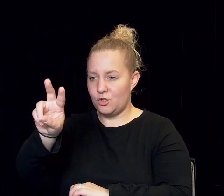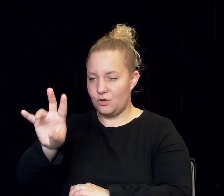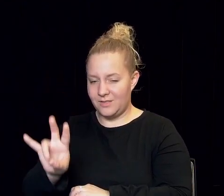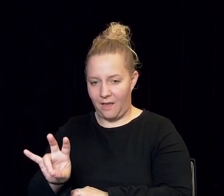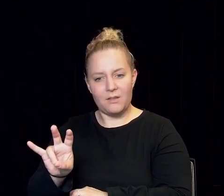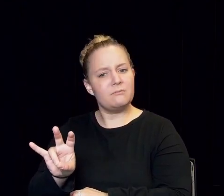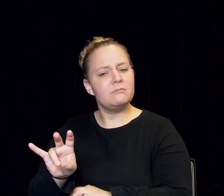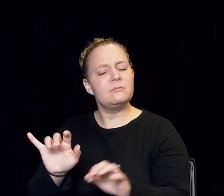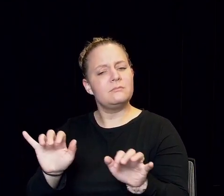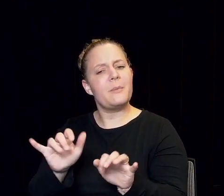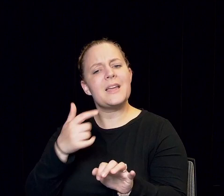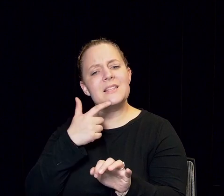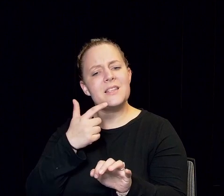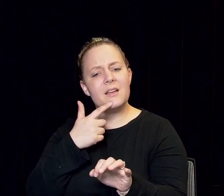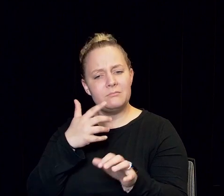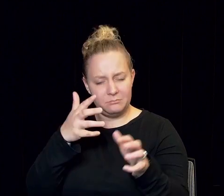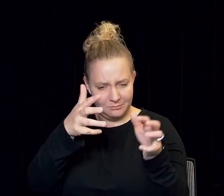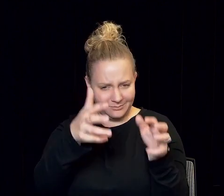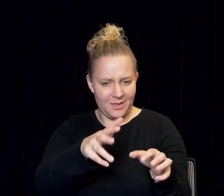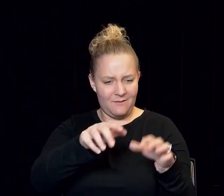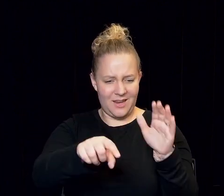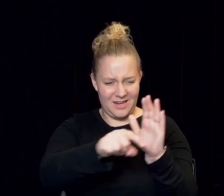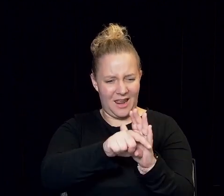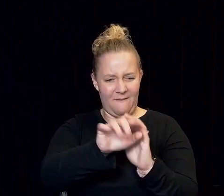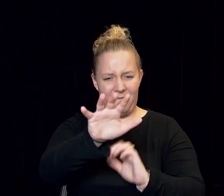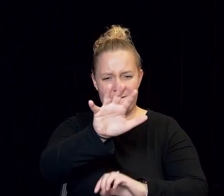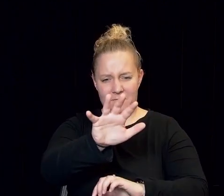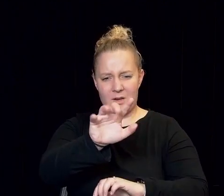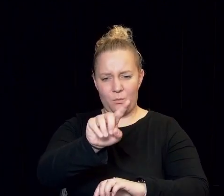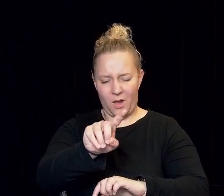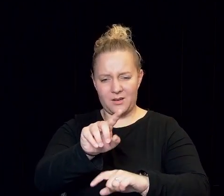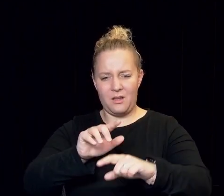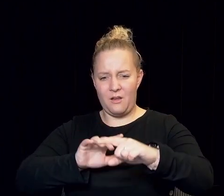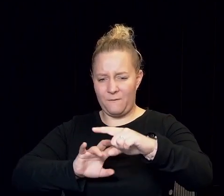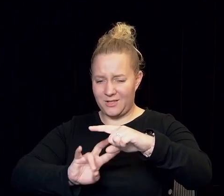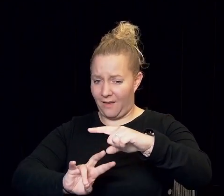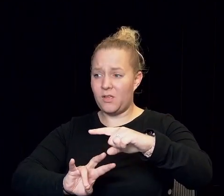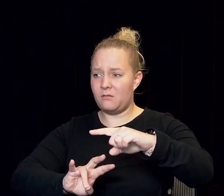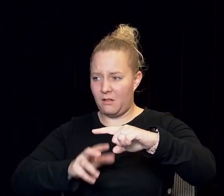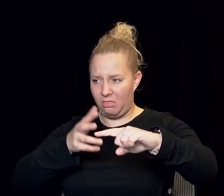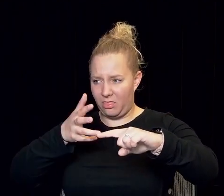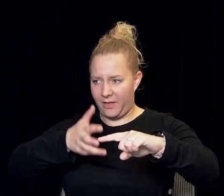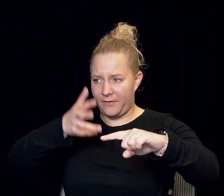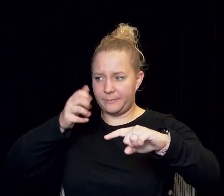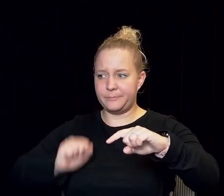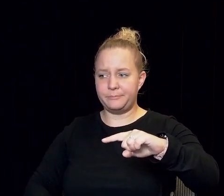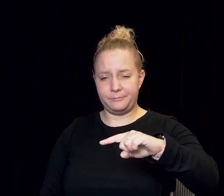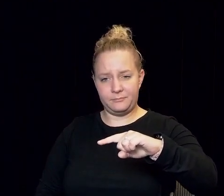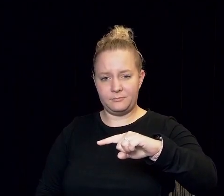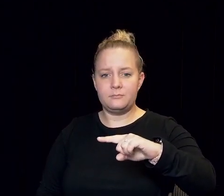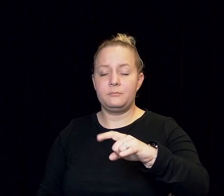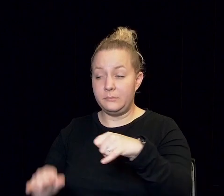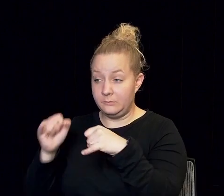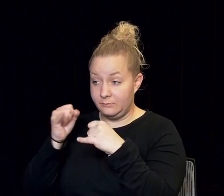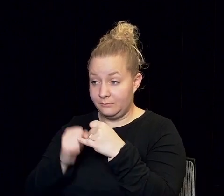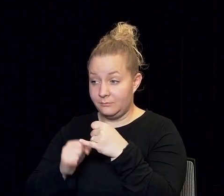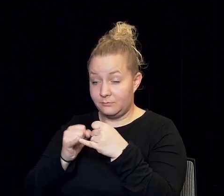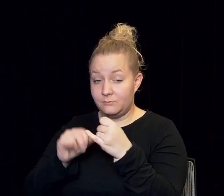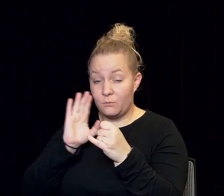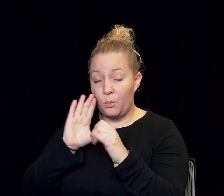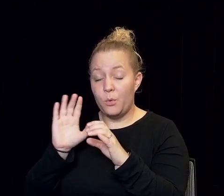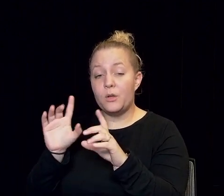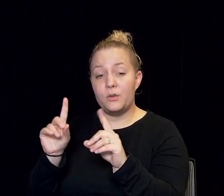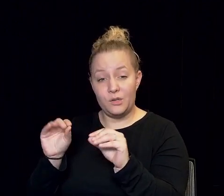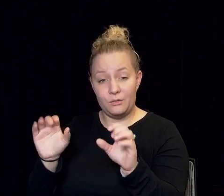like I said, just go ahead and leave this. It's negative 51 over 7. Again, then the last one we are going to do together is